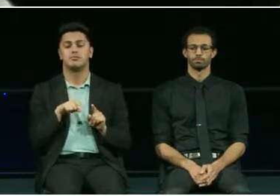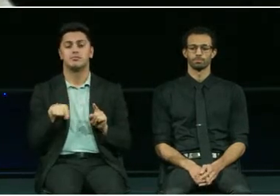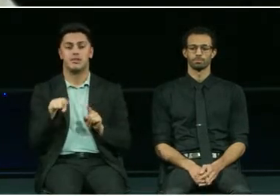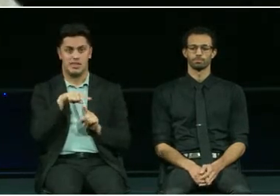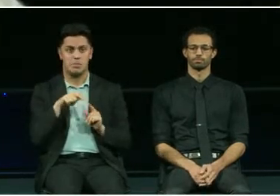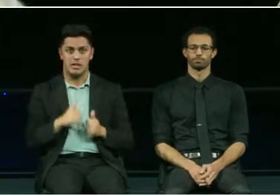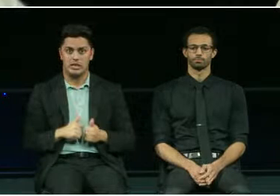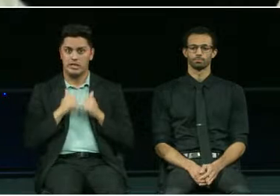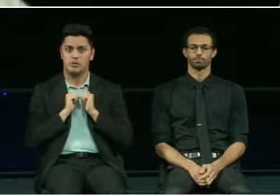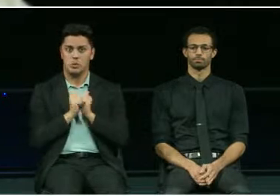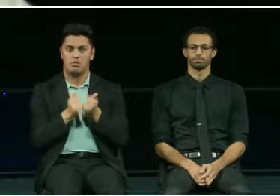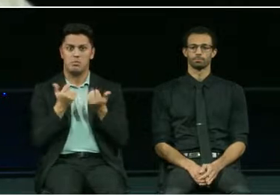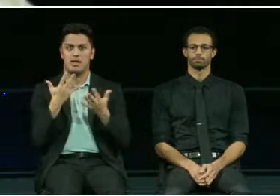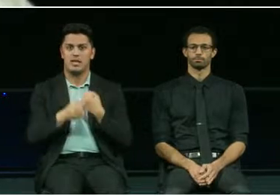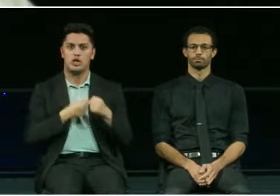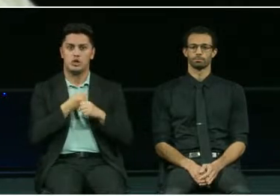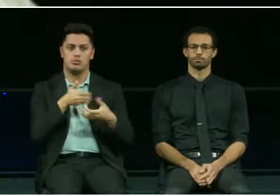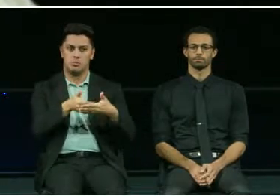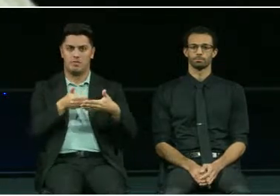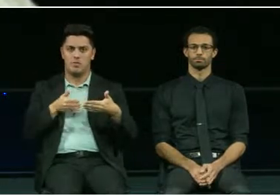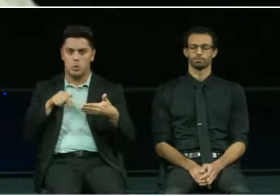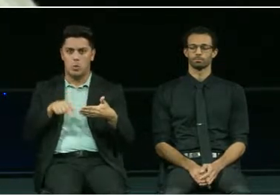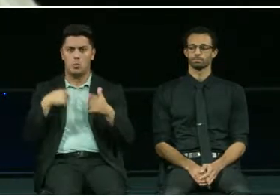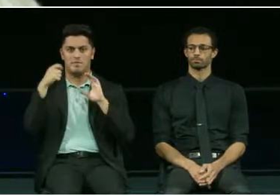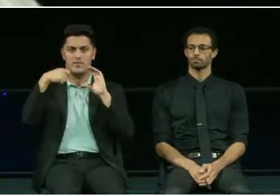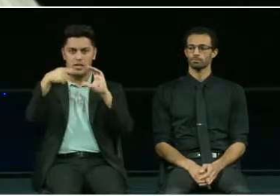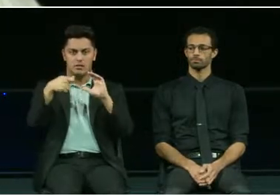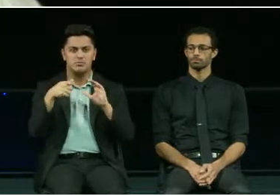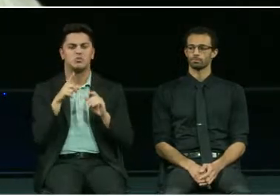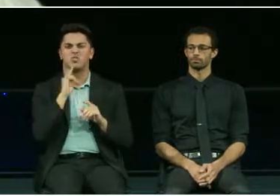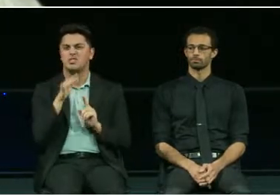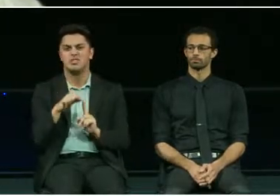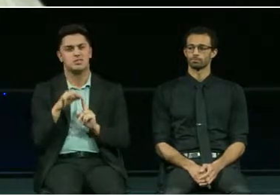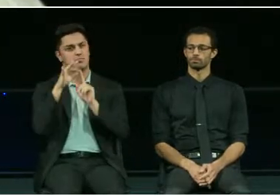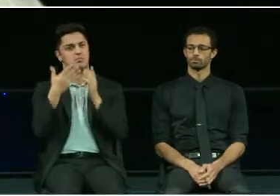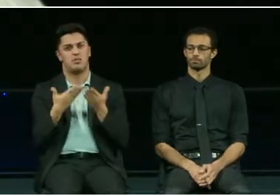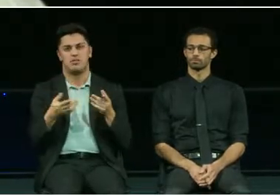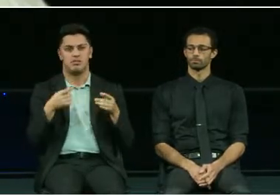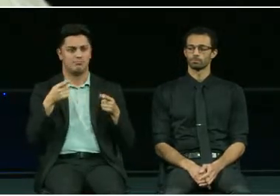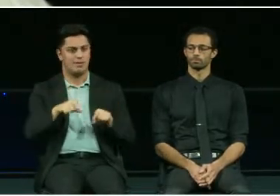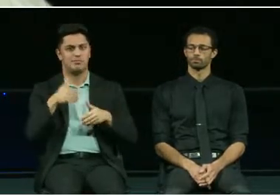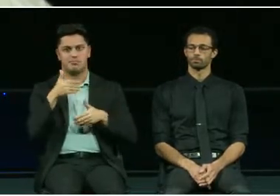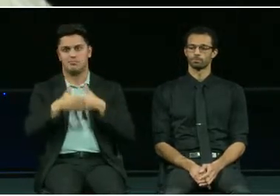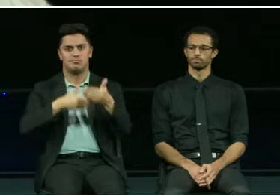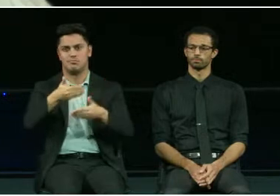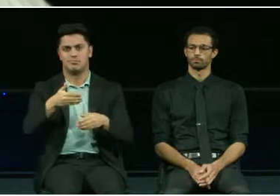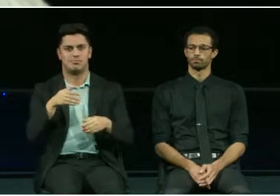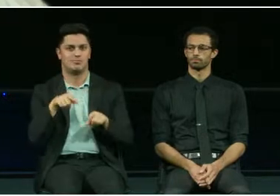living together for many years before this. And it was just a really special thing that unfolded over time.